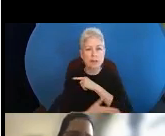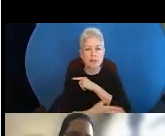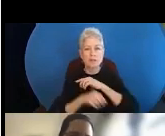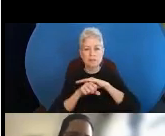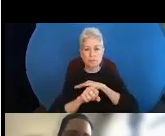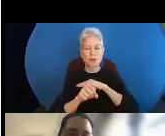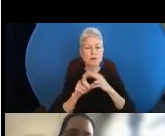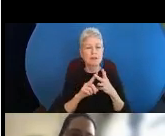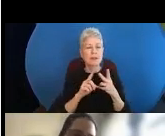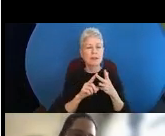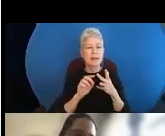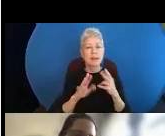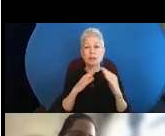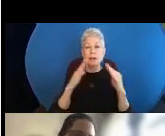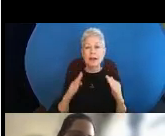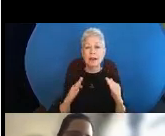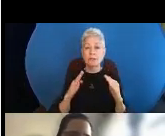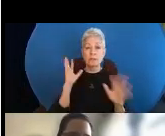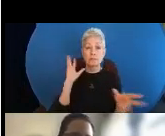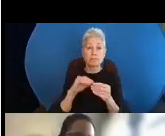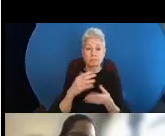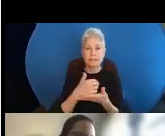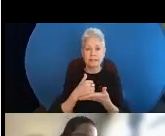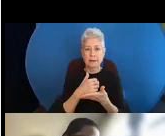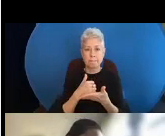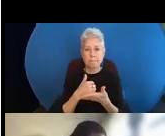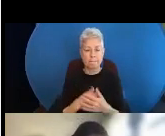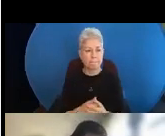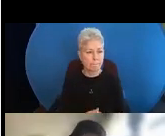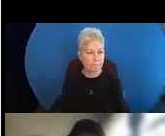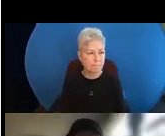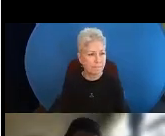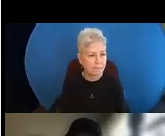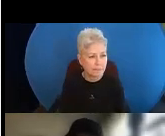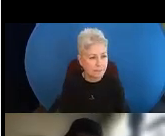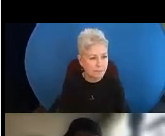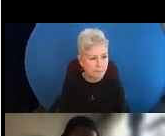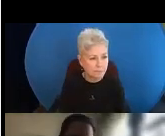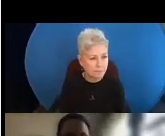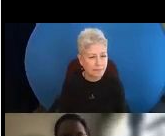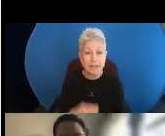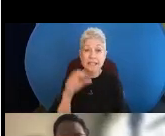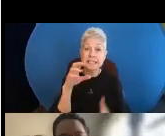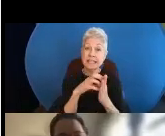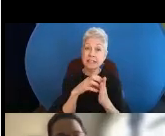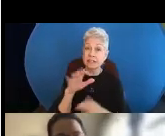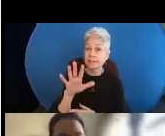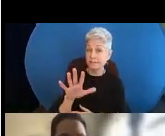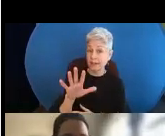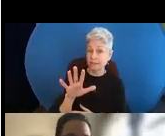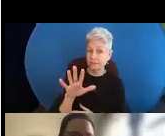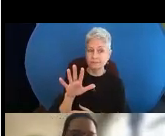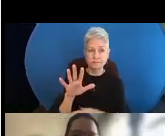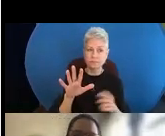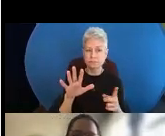and what your household income is. So section 5, which